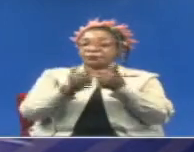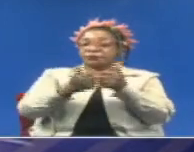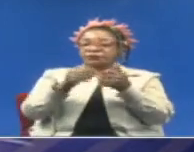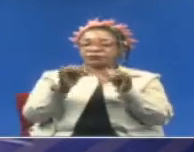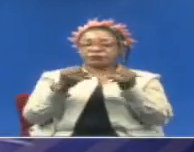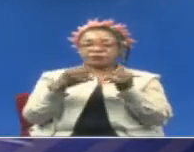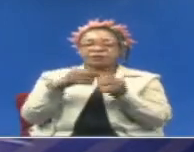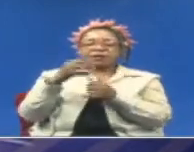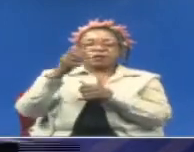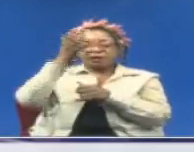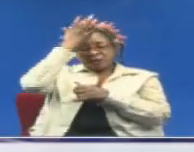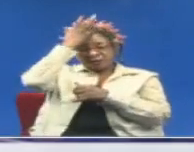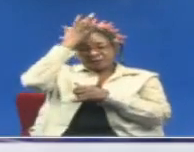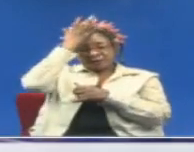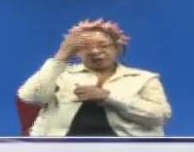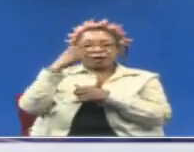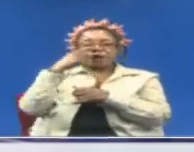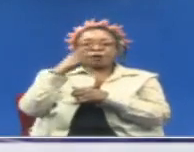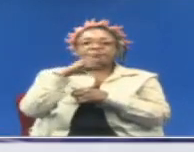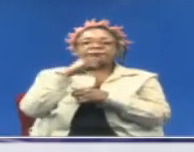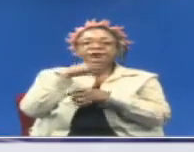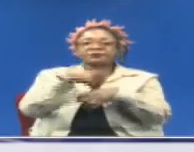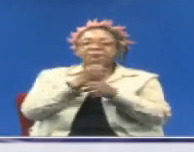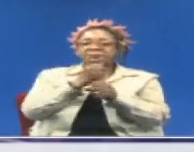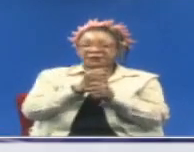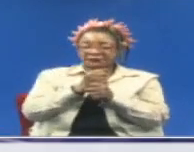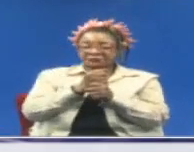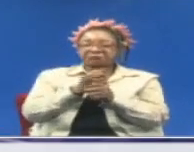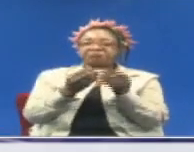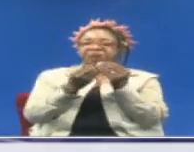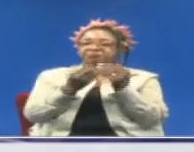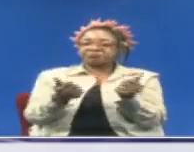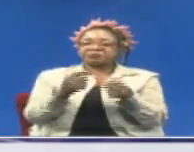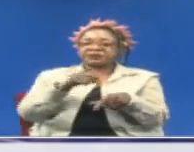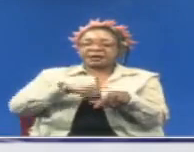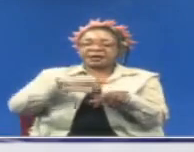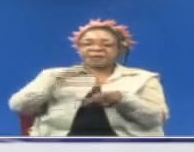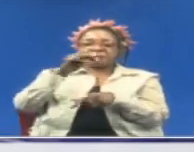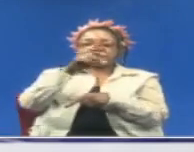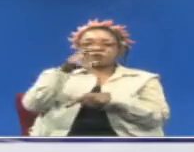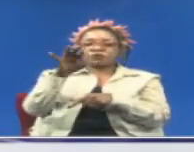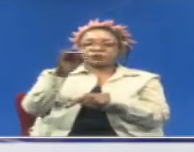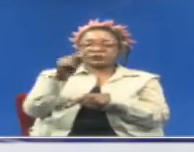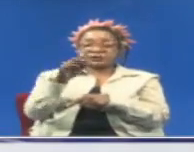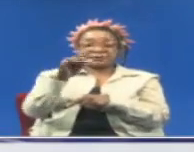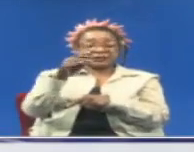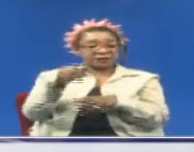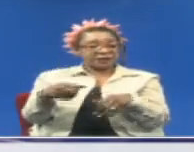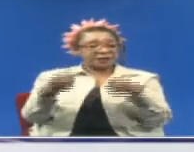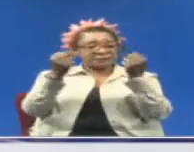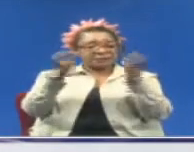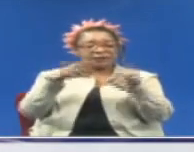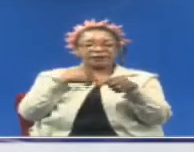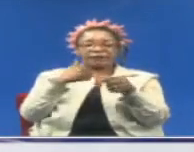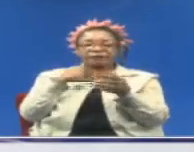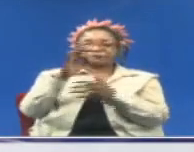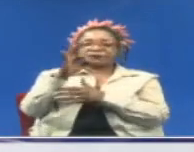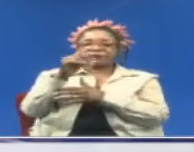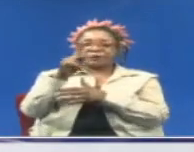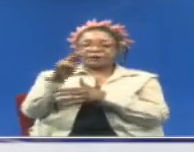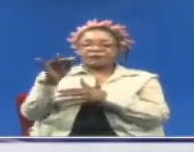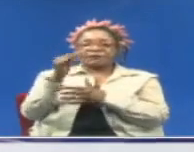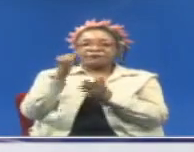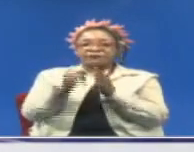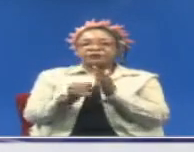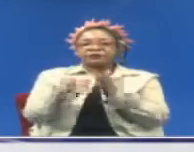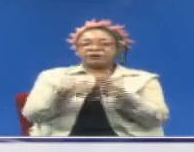Kakamega Homeboyz made history Saturday when they dispatched AFC Leopards in the Mozzart Bet Cup semi-finals to book their ticket to their maiden FKF Cup final thanks